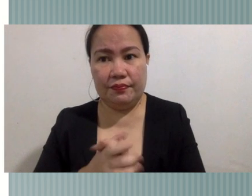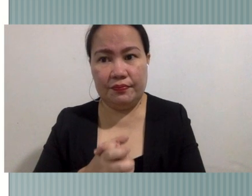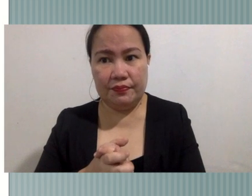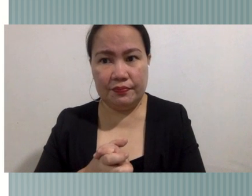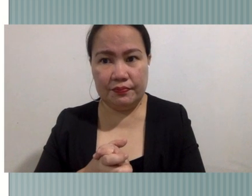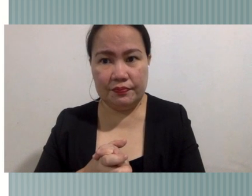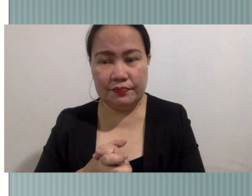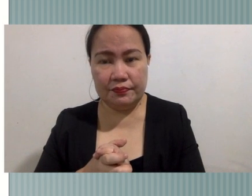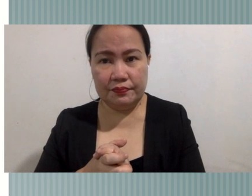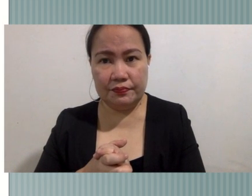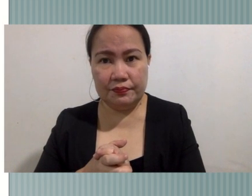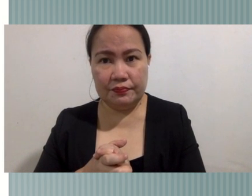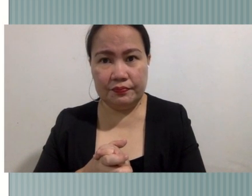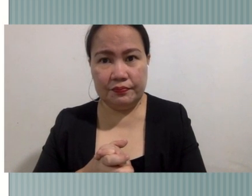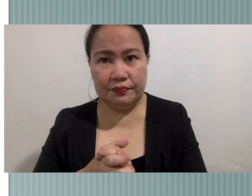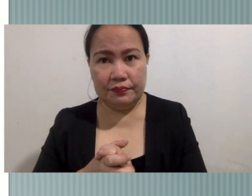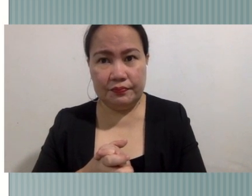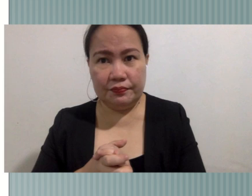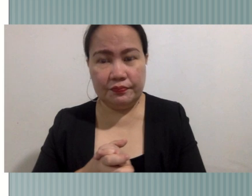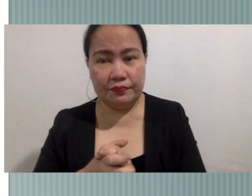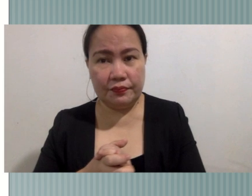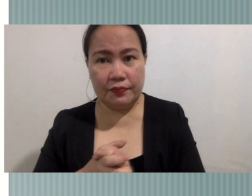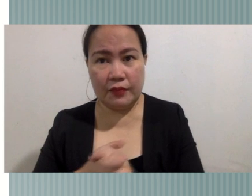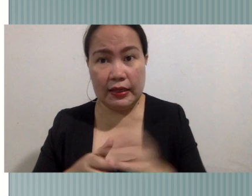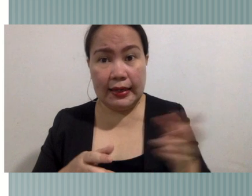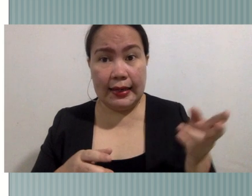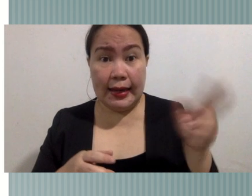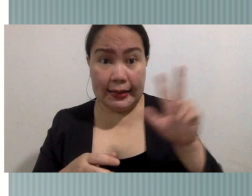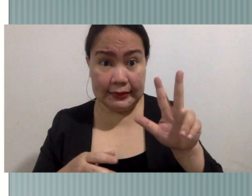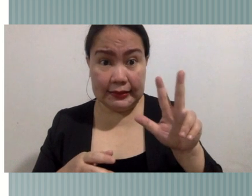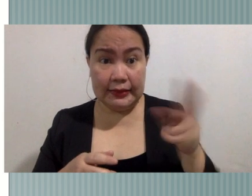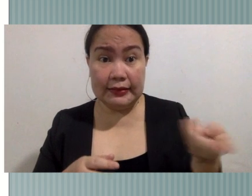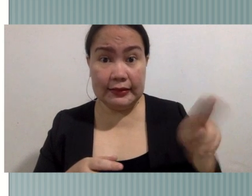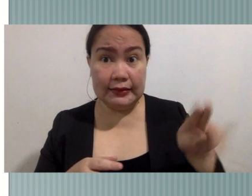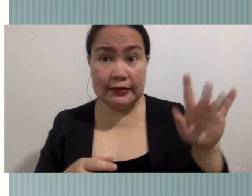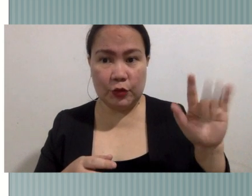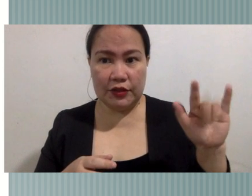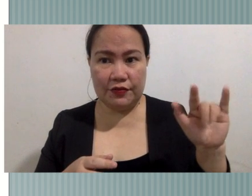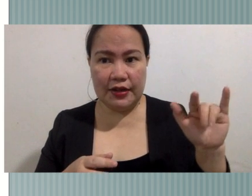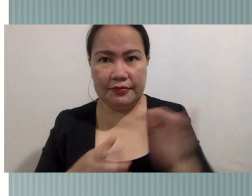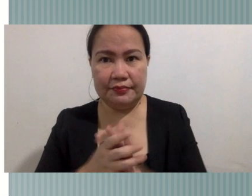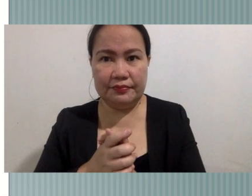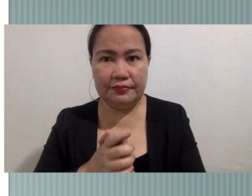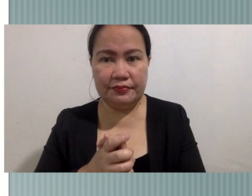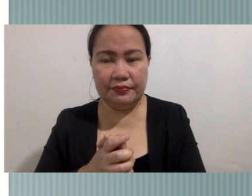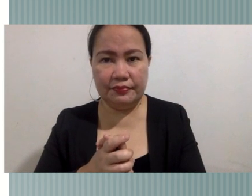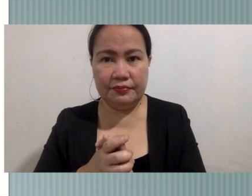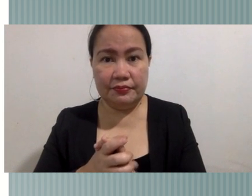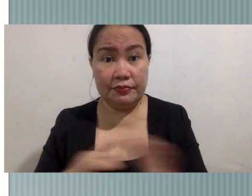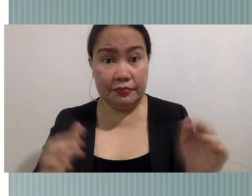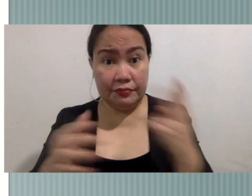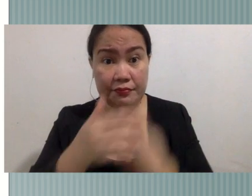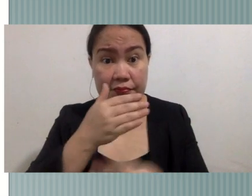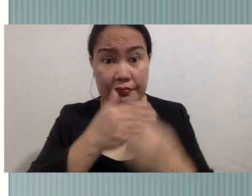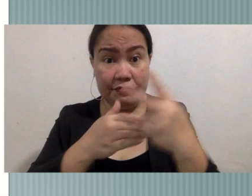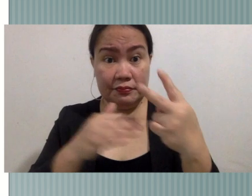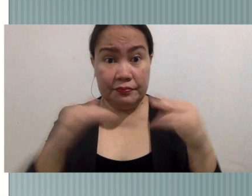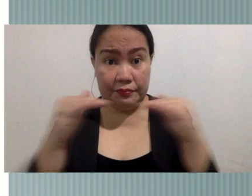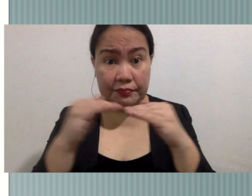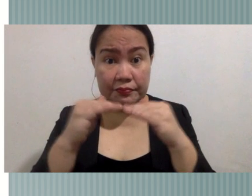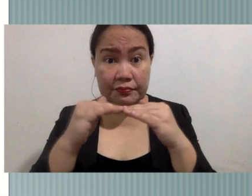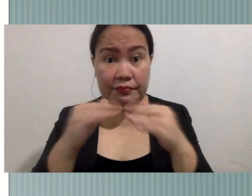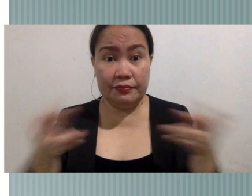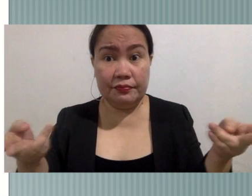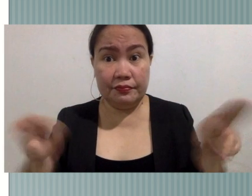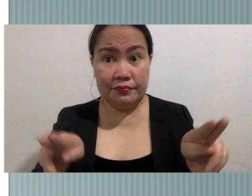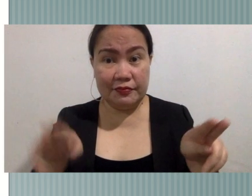Ito yun, class. And then yung 3, dadagdagan nyo rin ng 25. Both equation,